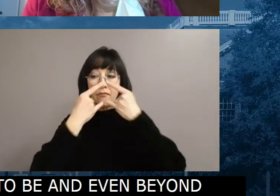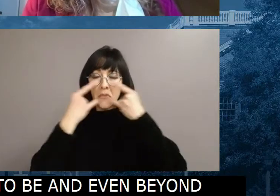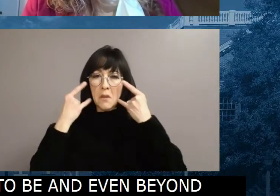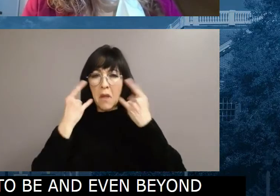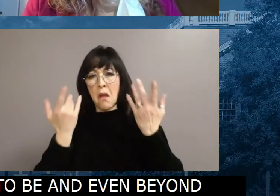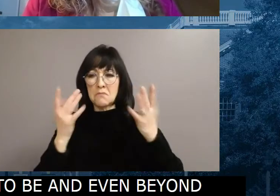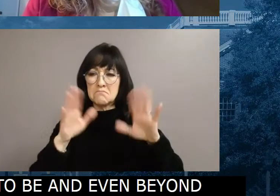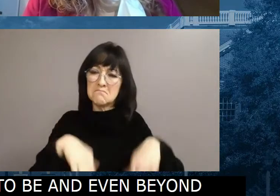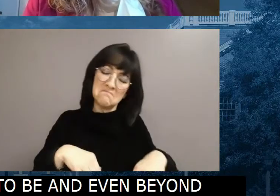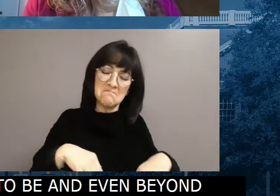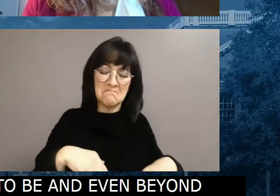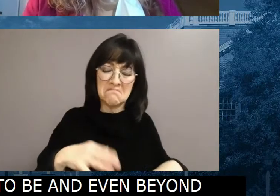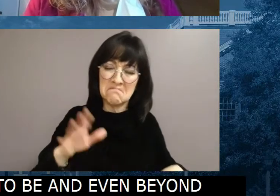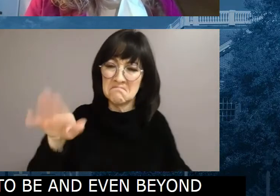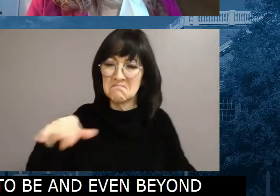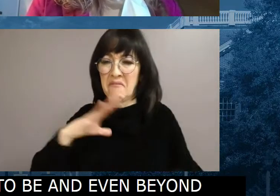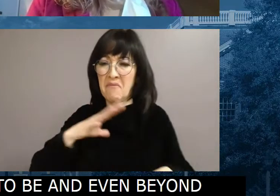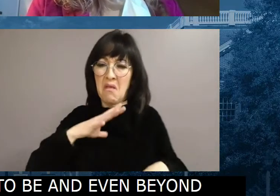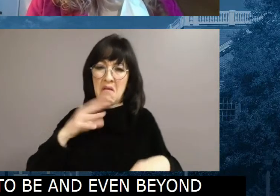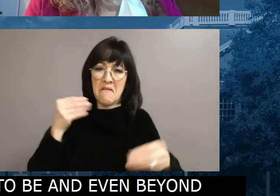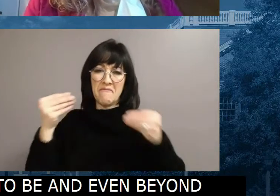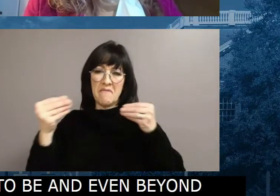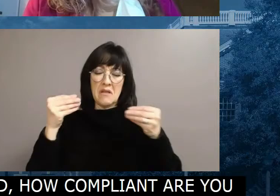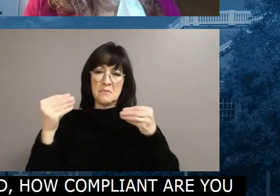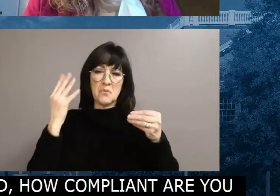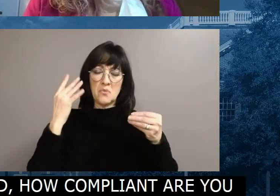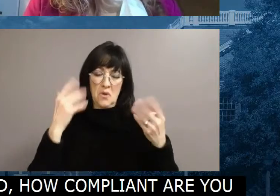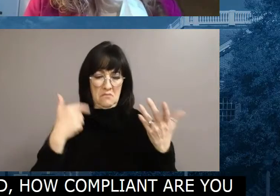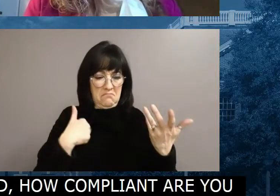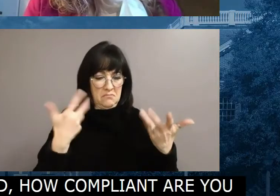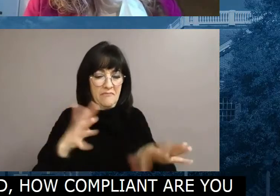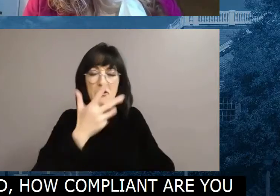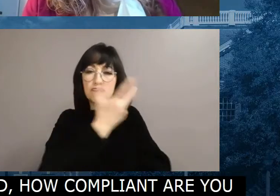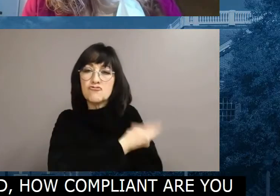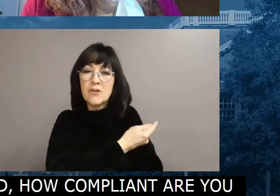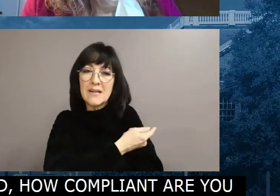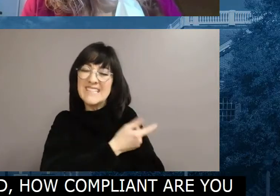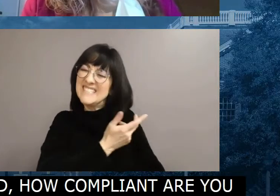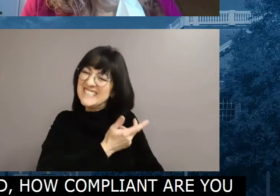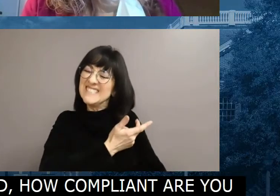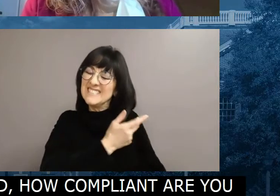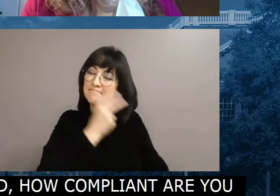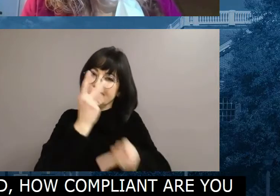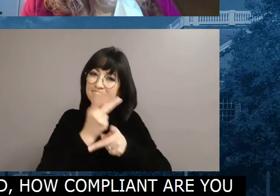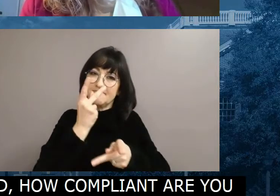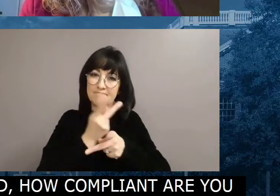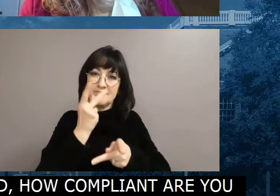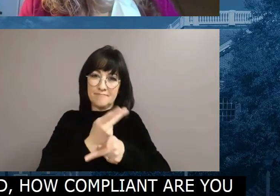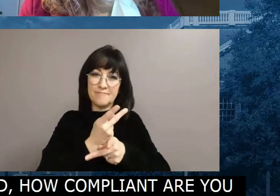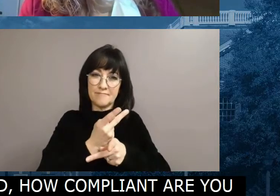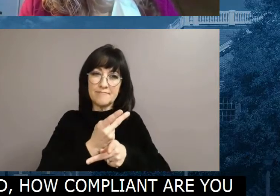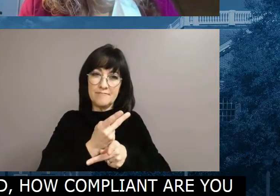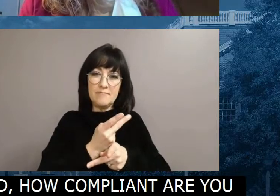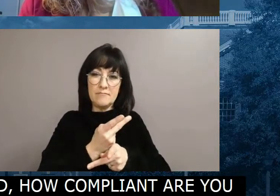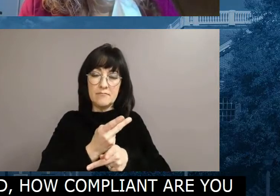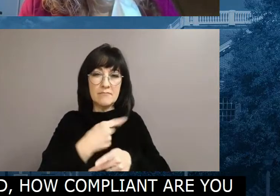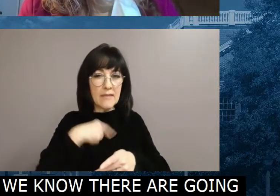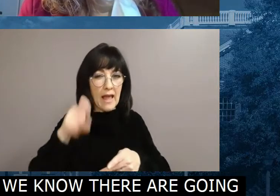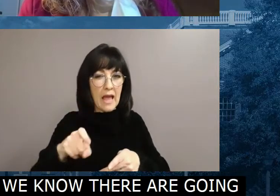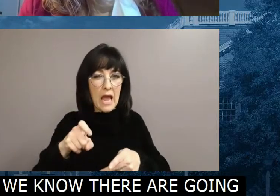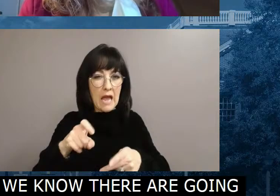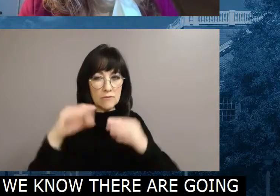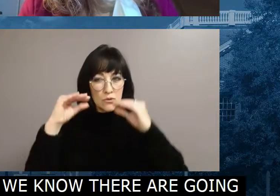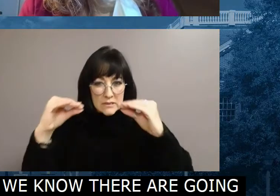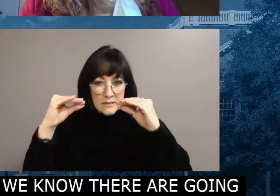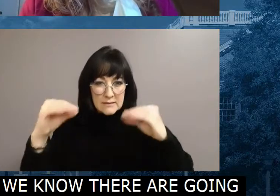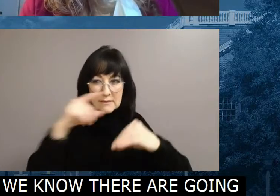are situations we'll have to guide the public with that kind of information about what's safe to do and what's